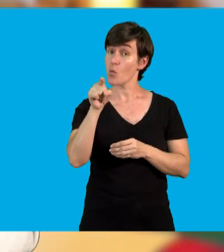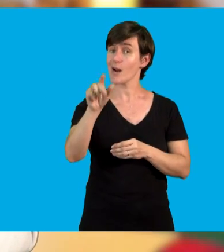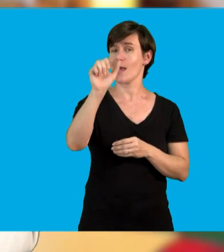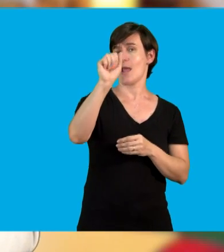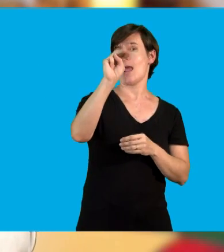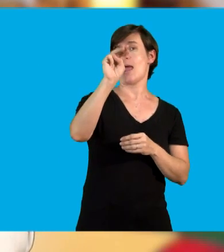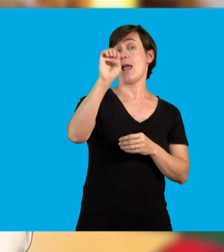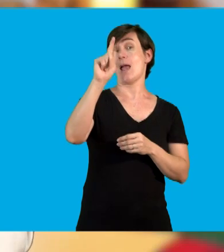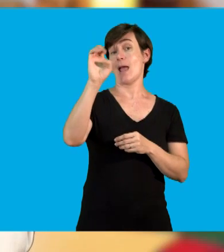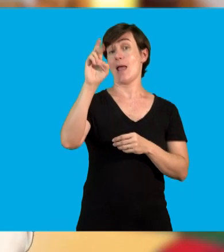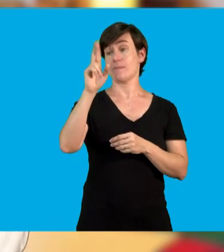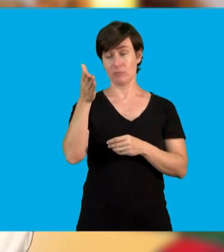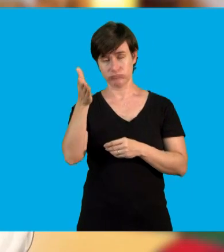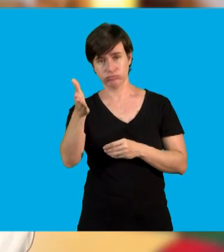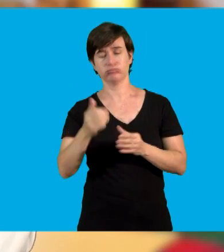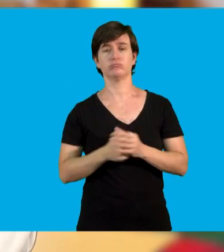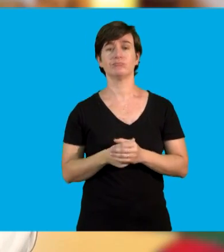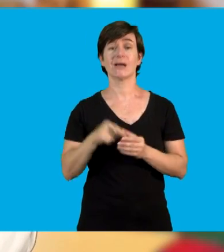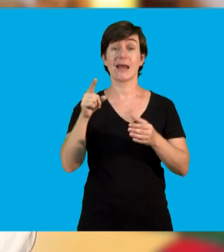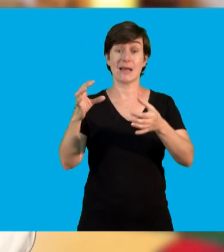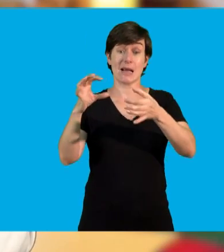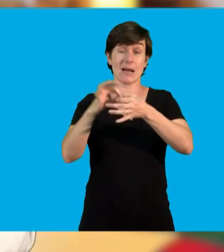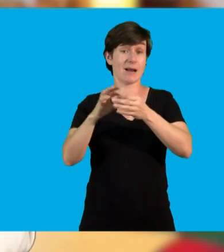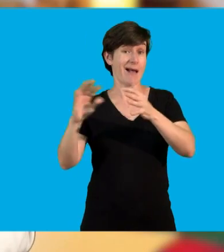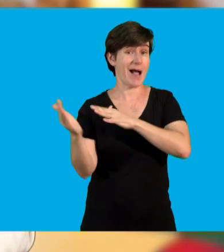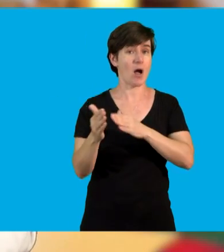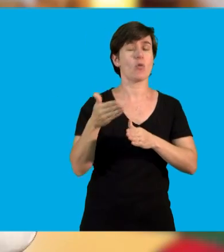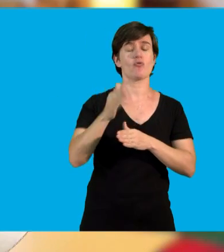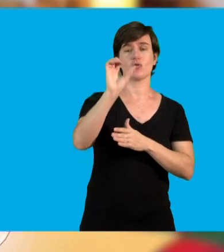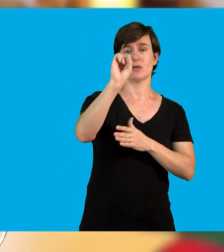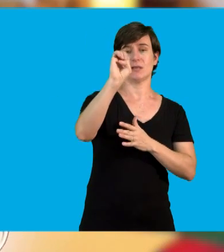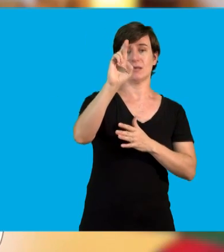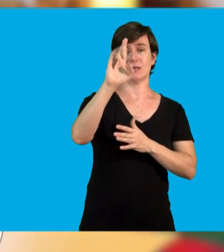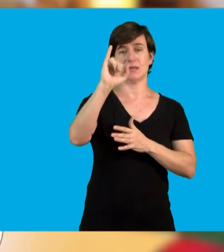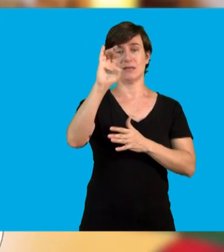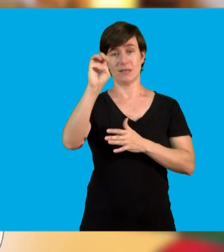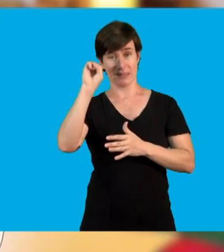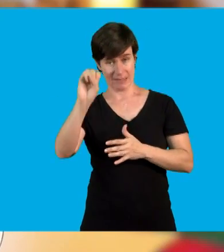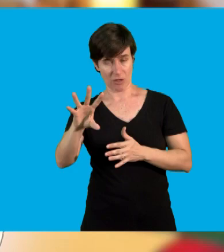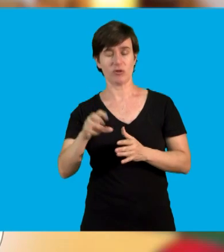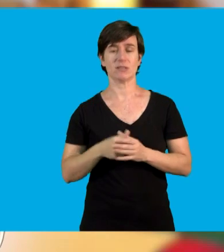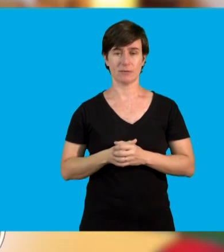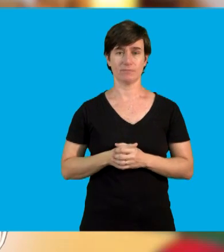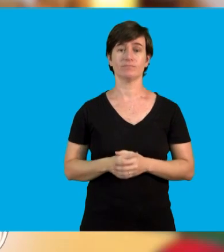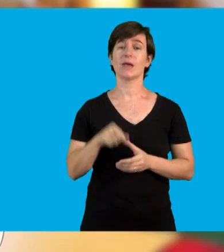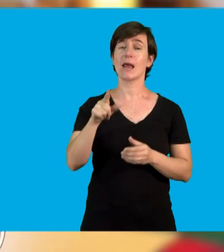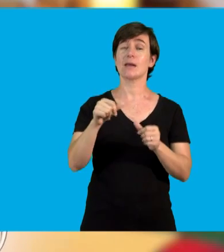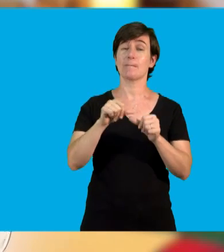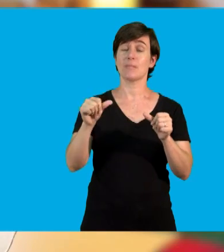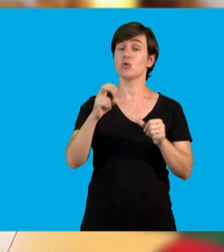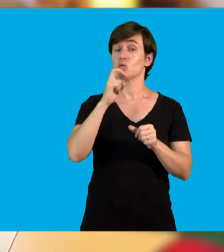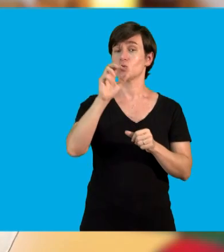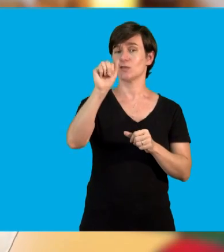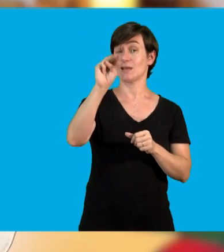that is an ammeter that is connected there, and it is connected in series, as we have said. It is going to measure the current strength measured in